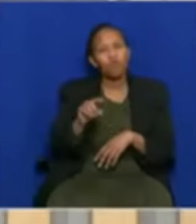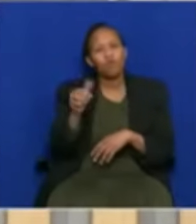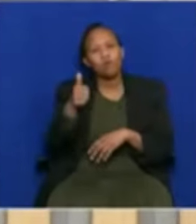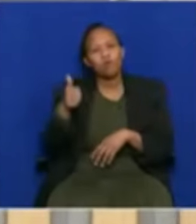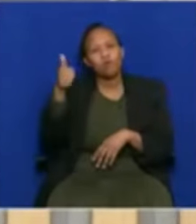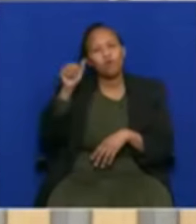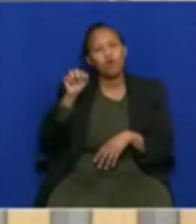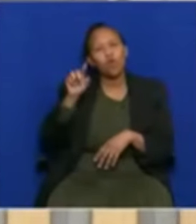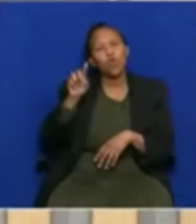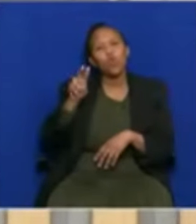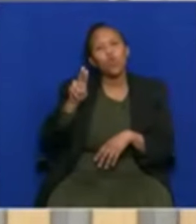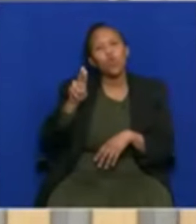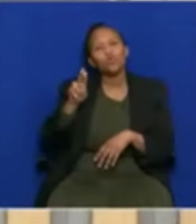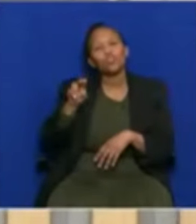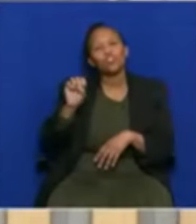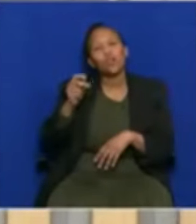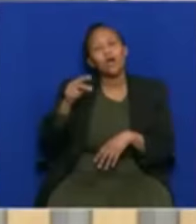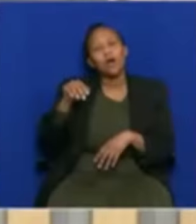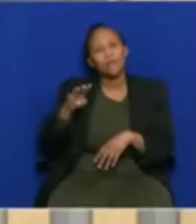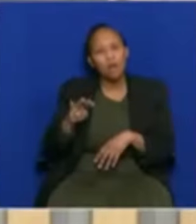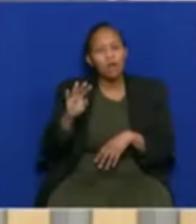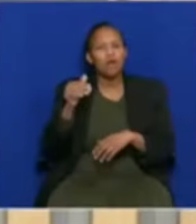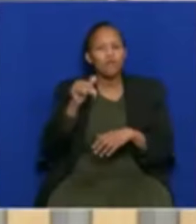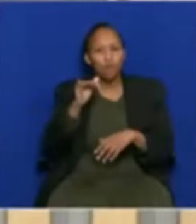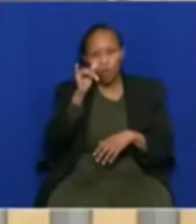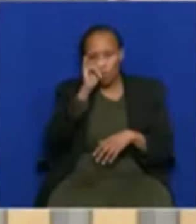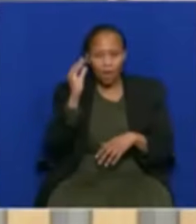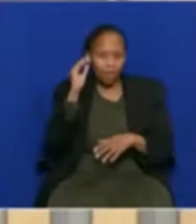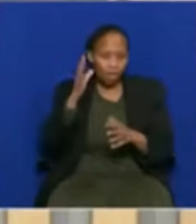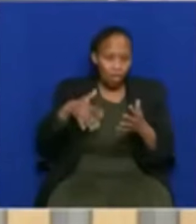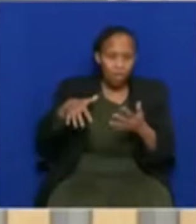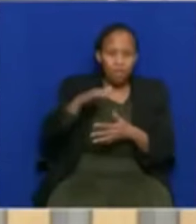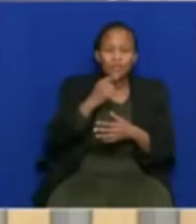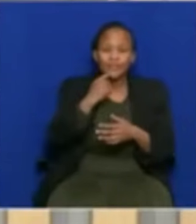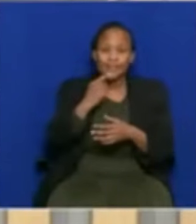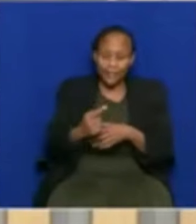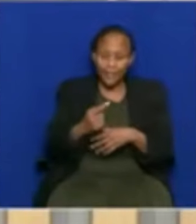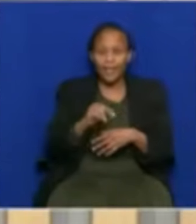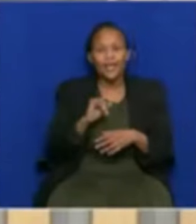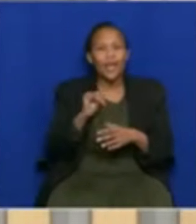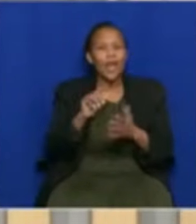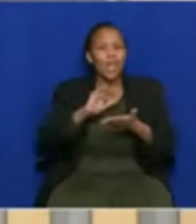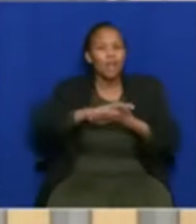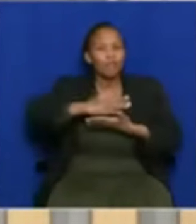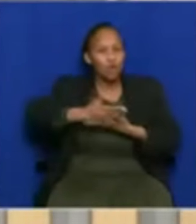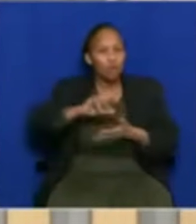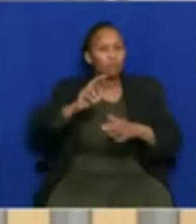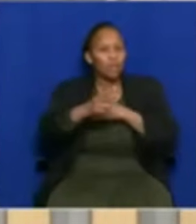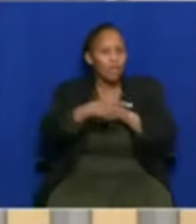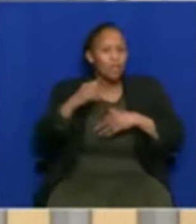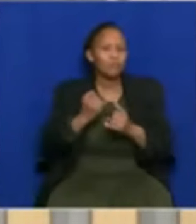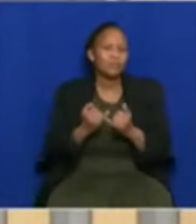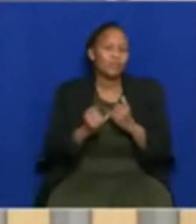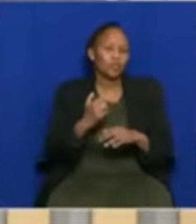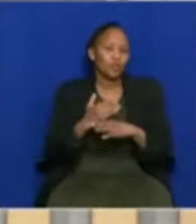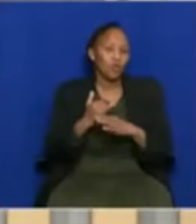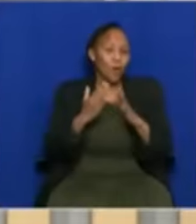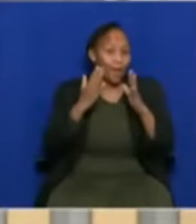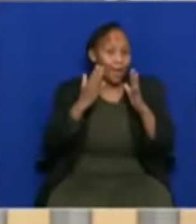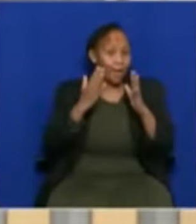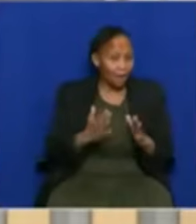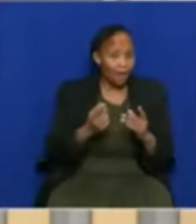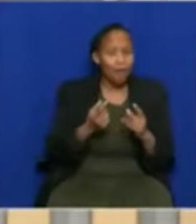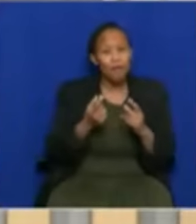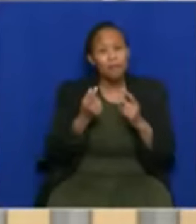where an official laptop and cell phone was stolen by a sex worker. Monies from the Secret Service account was utilized to pay for a sex